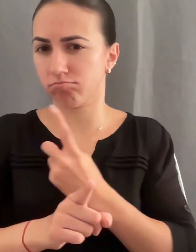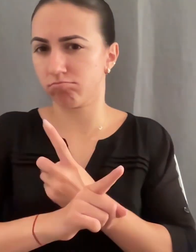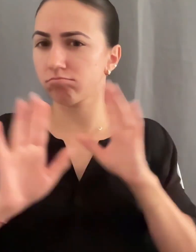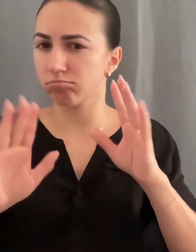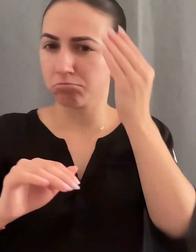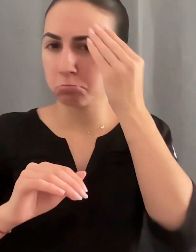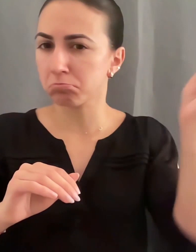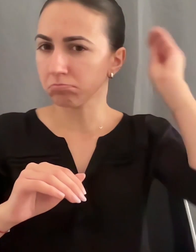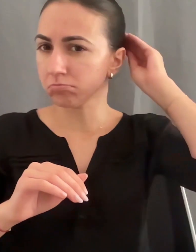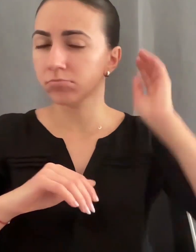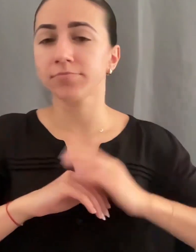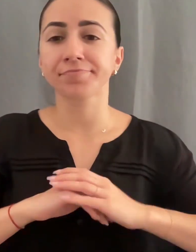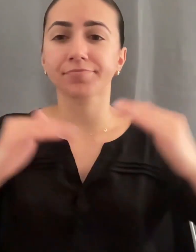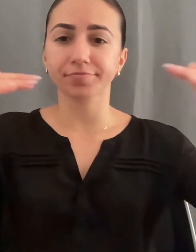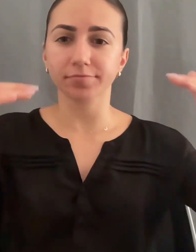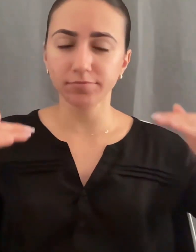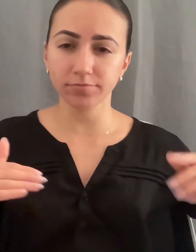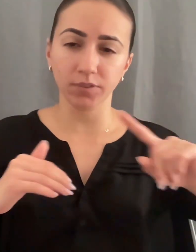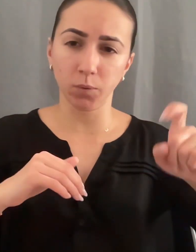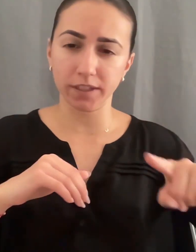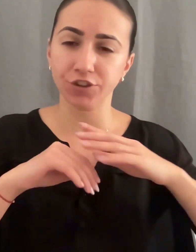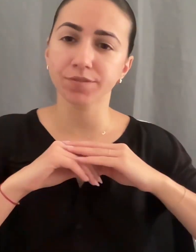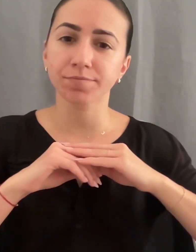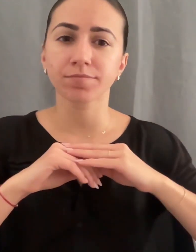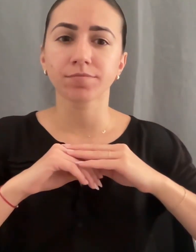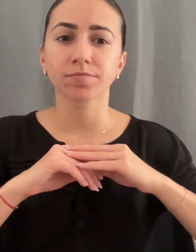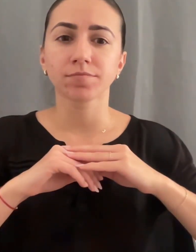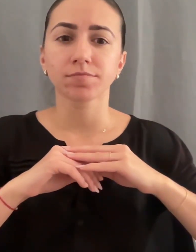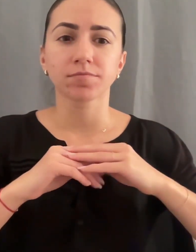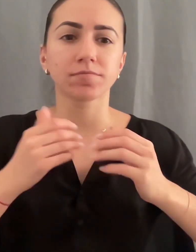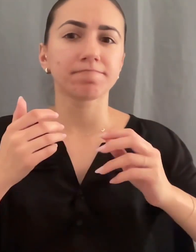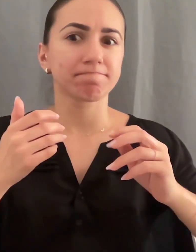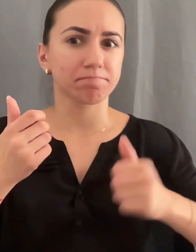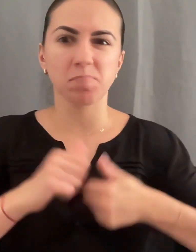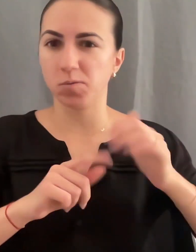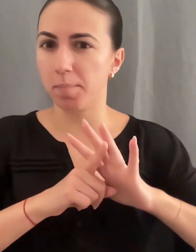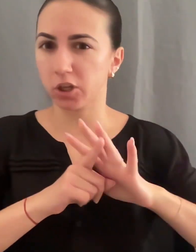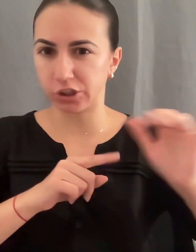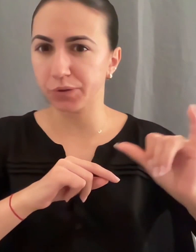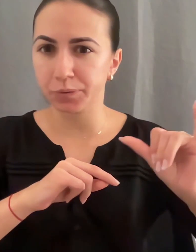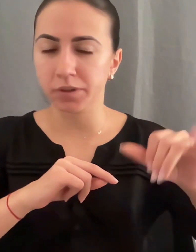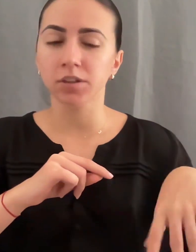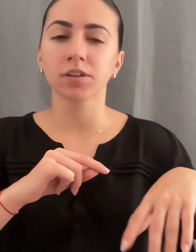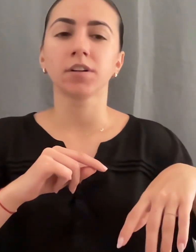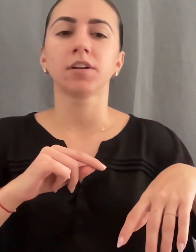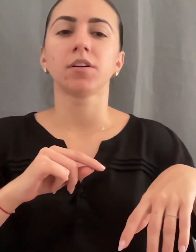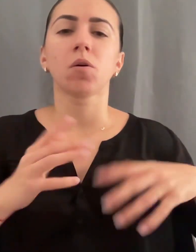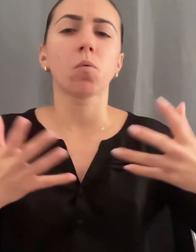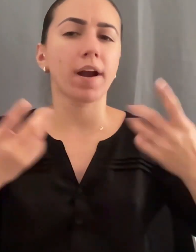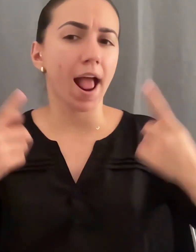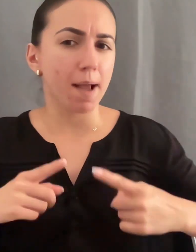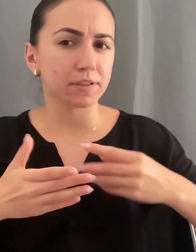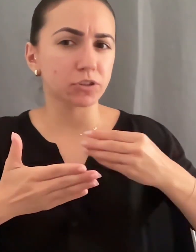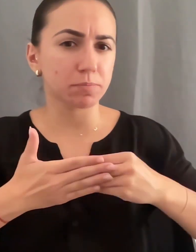in mind. Looking here, the next question we have, this is probably the second most question we get all the time, is what happens to